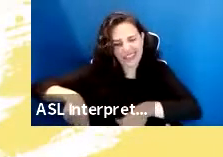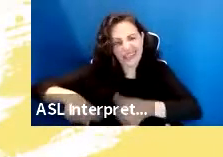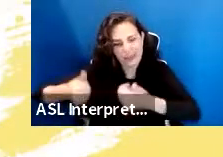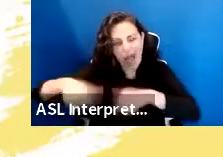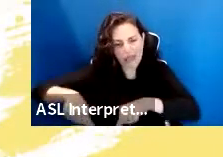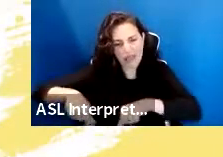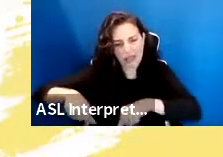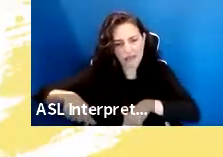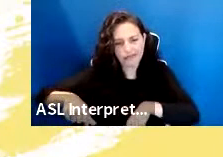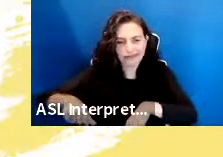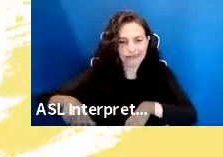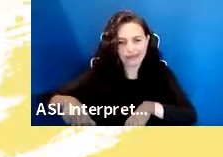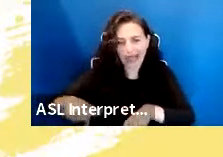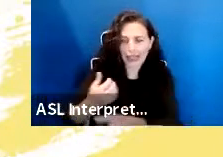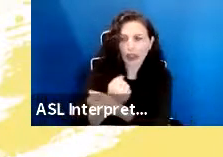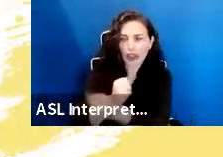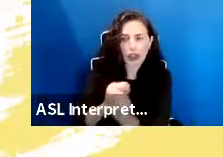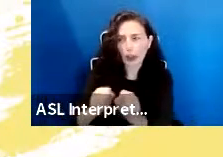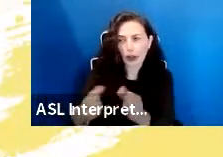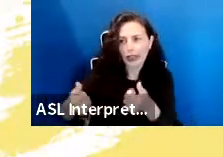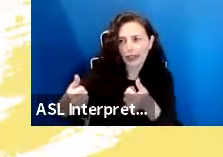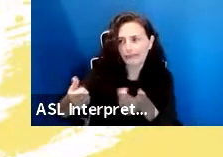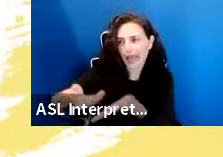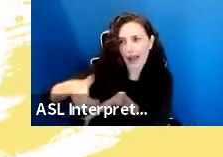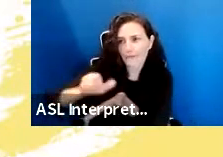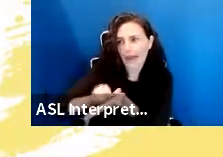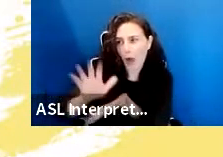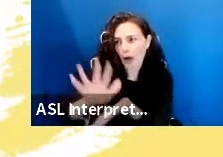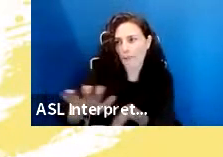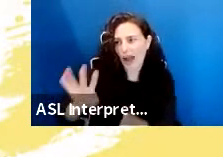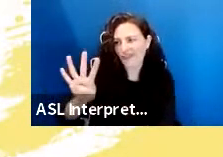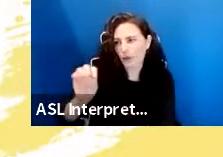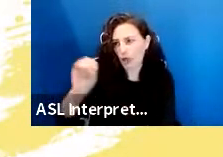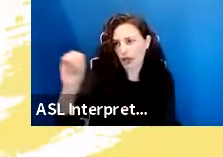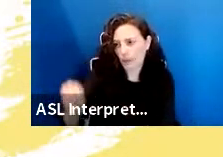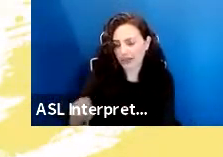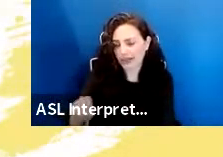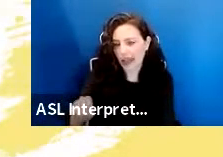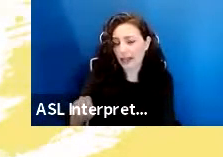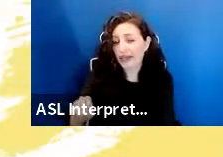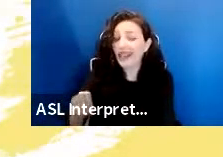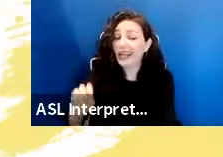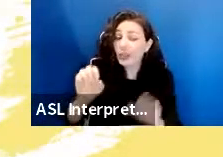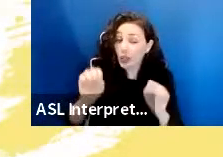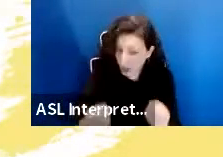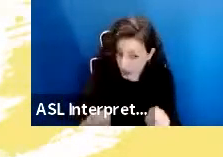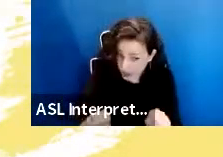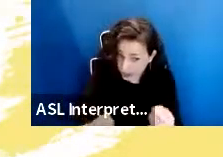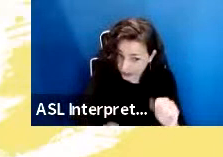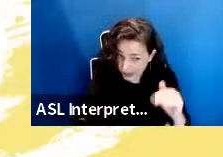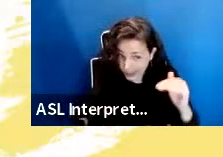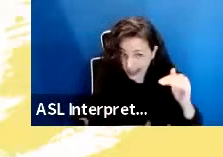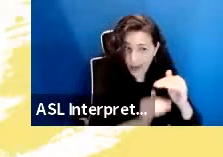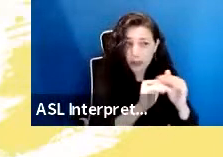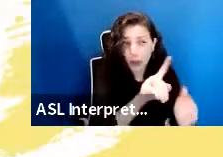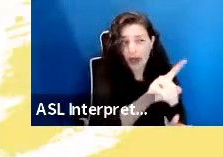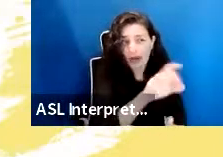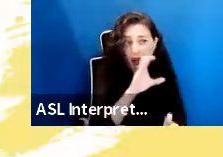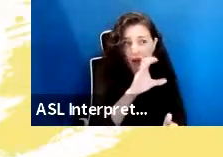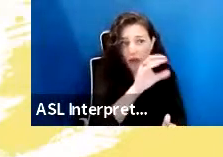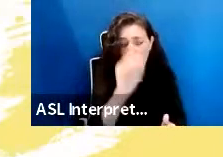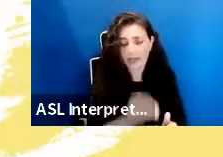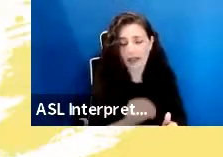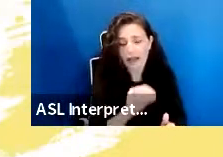that's roughly 40%, and it could be as large as 100% of the cast